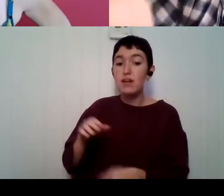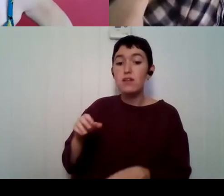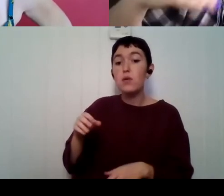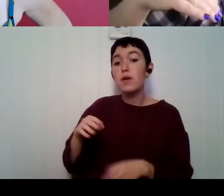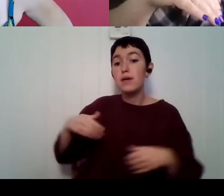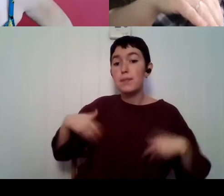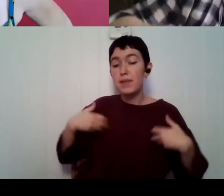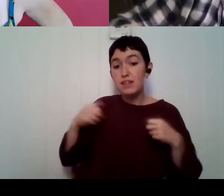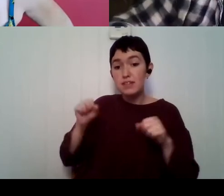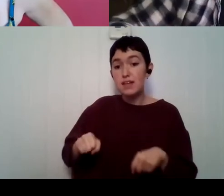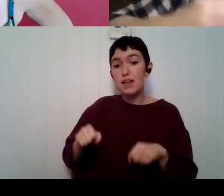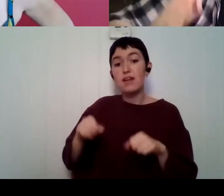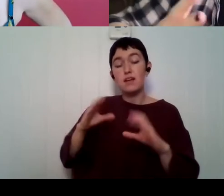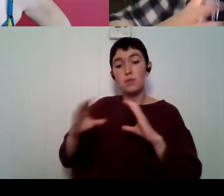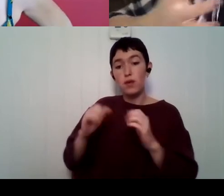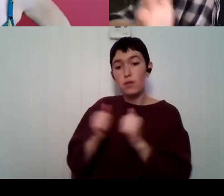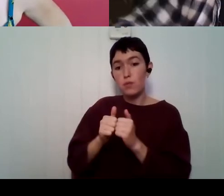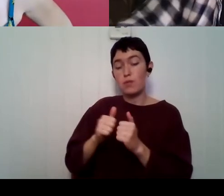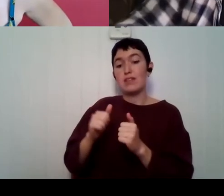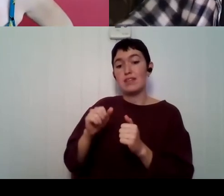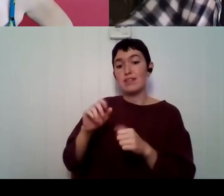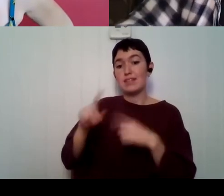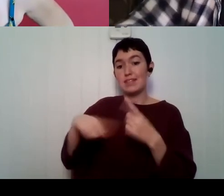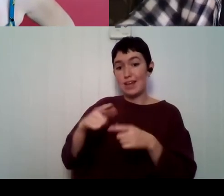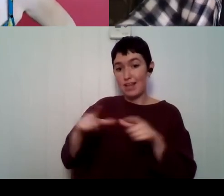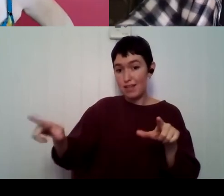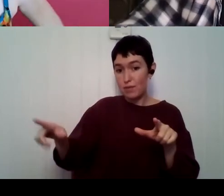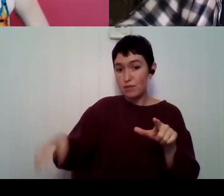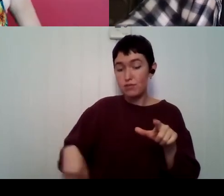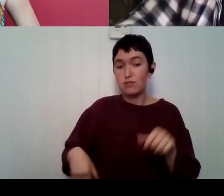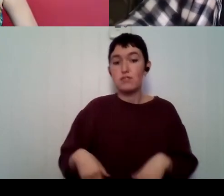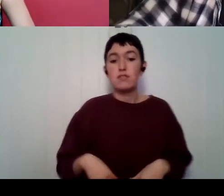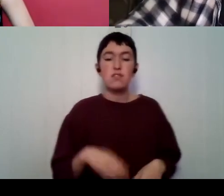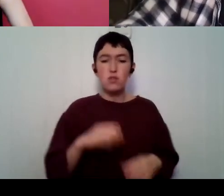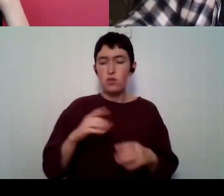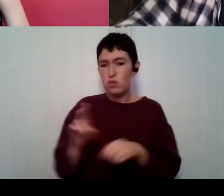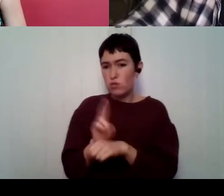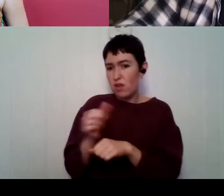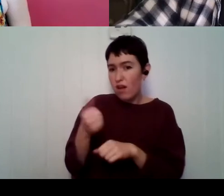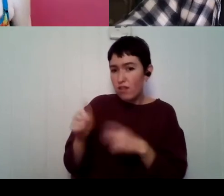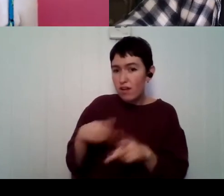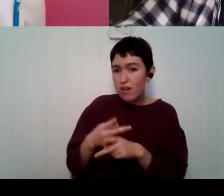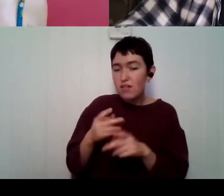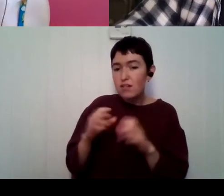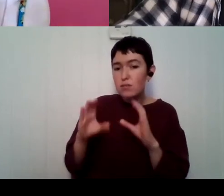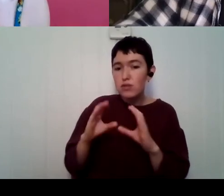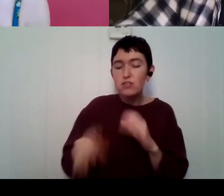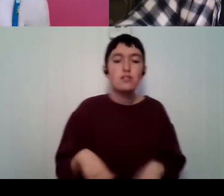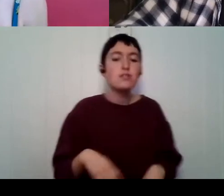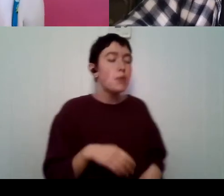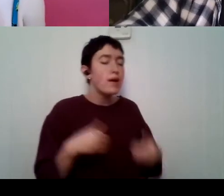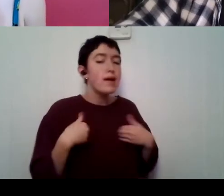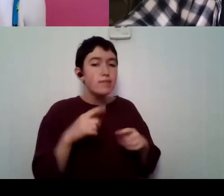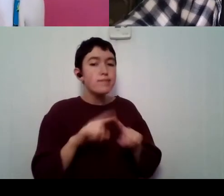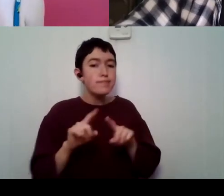with humans? There were other questions about communication broadly. So if you could speak to that would be great. Yeah. So yeah, there's lots of different types of communication. There